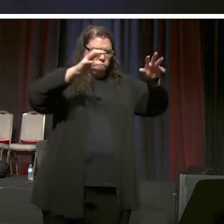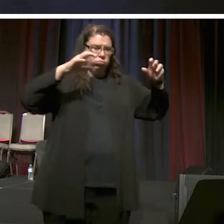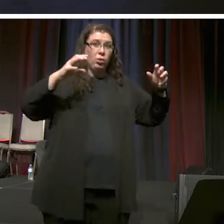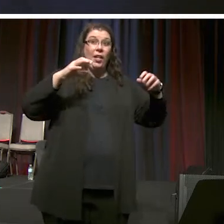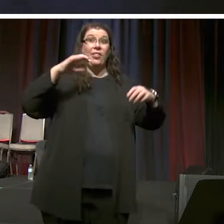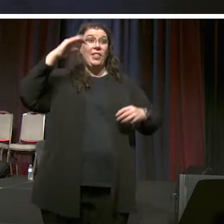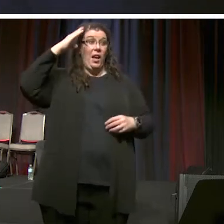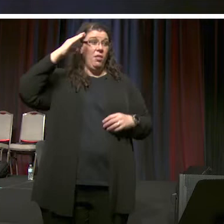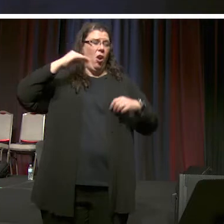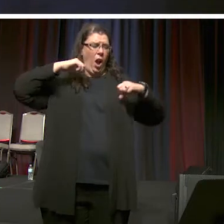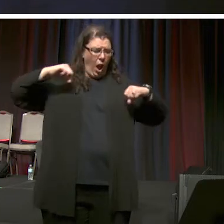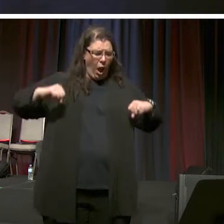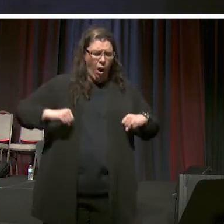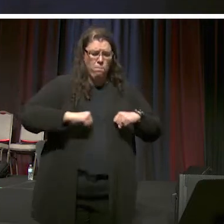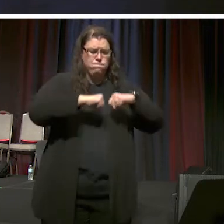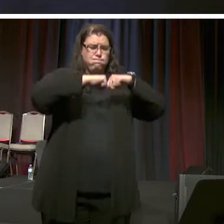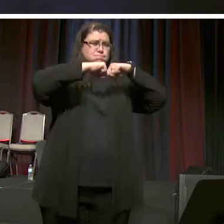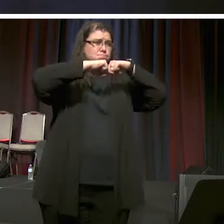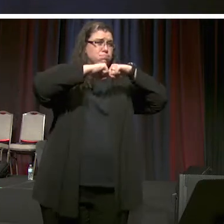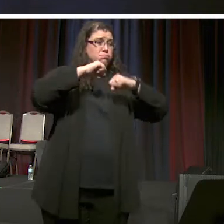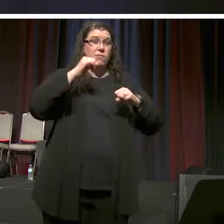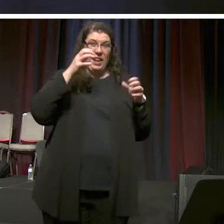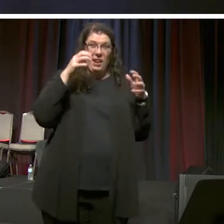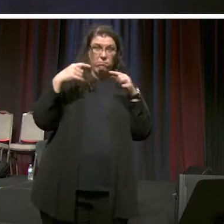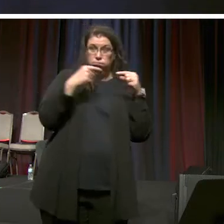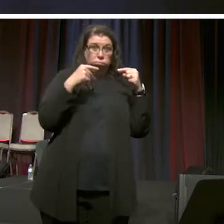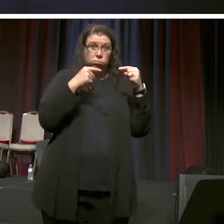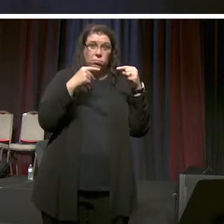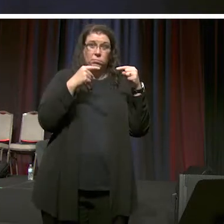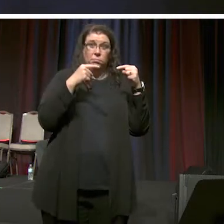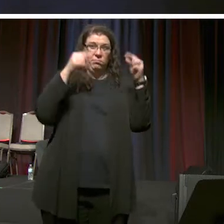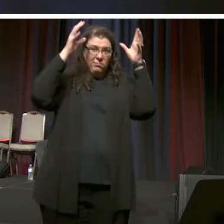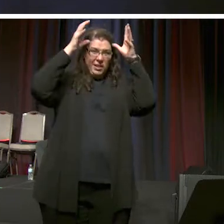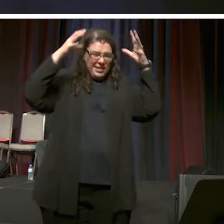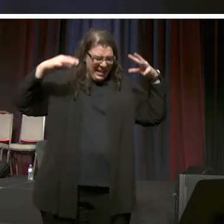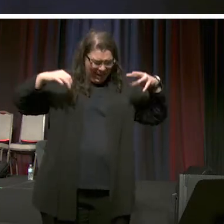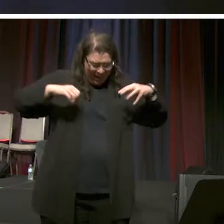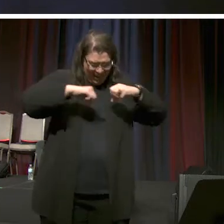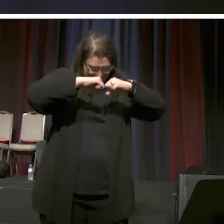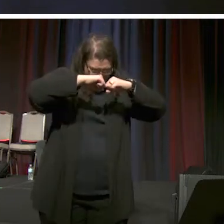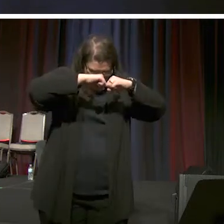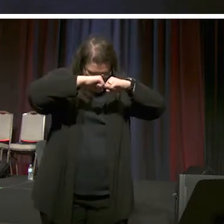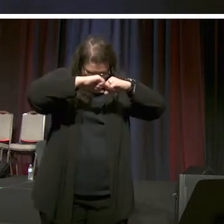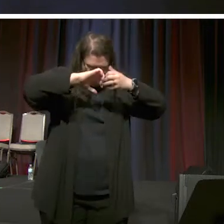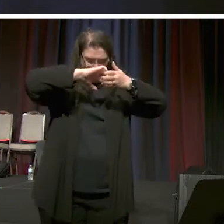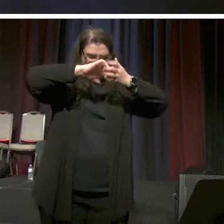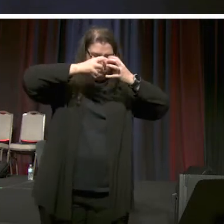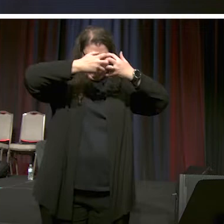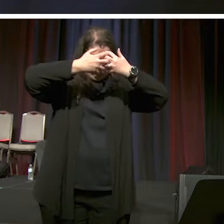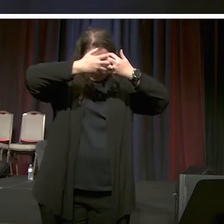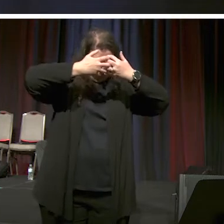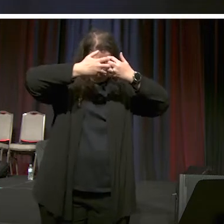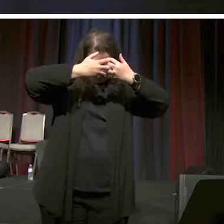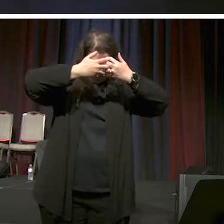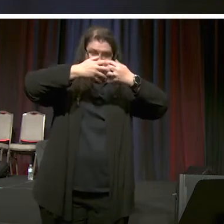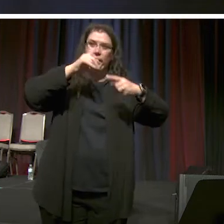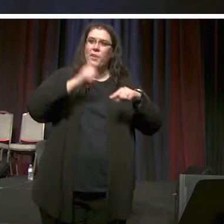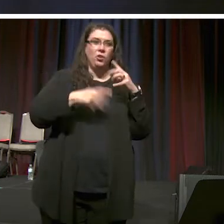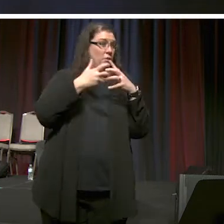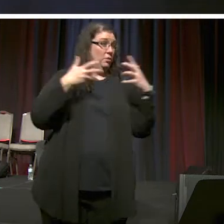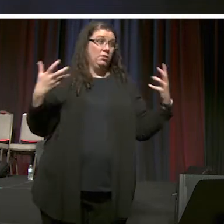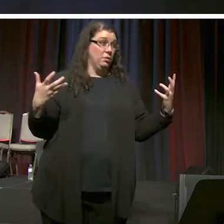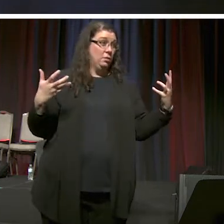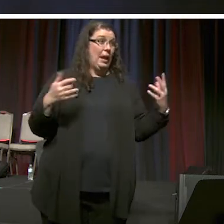together so hard in a fight that they could not disengage, and they both